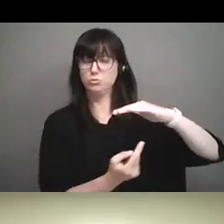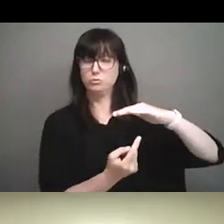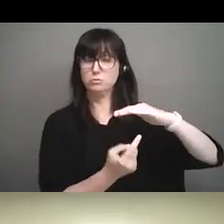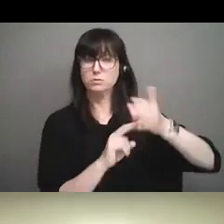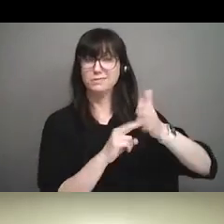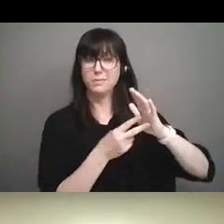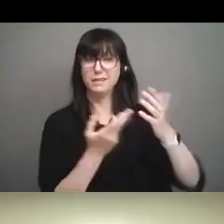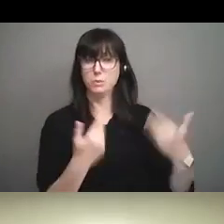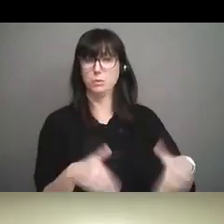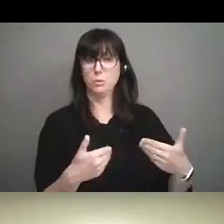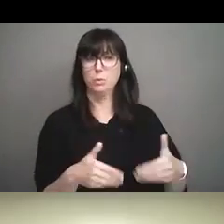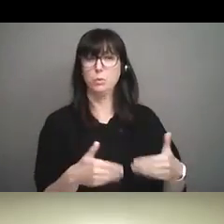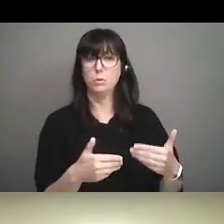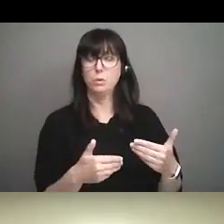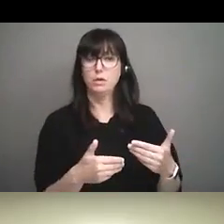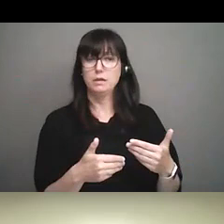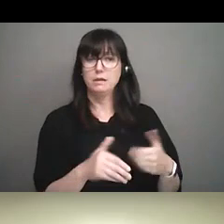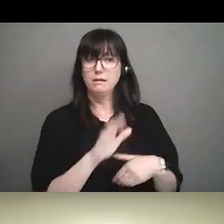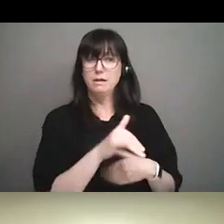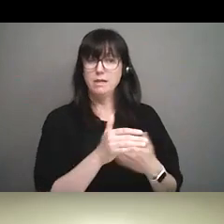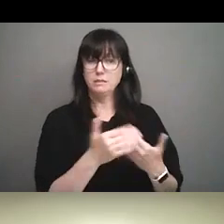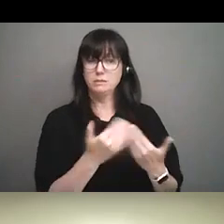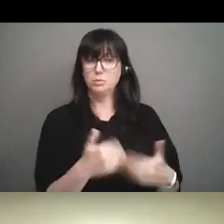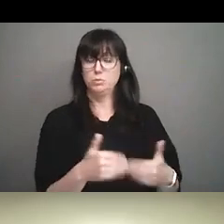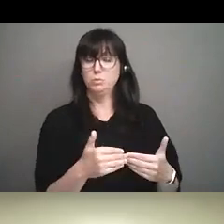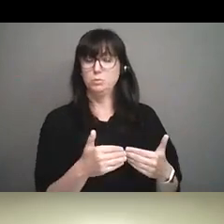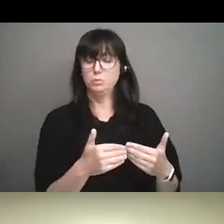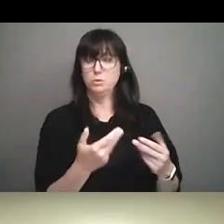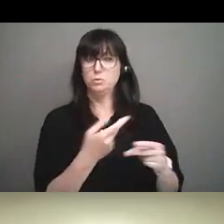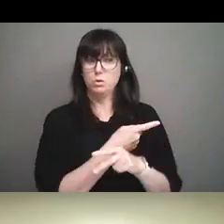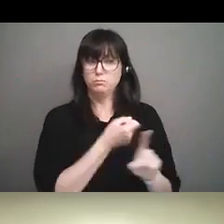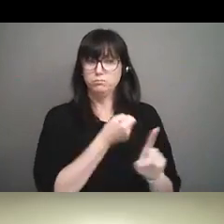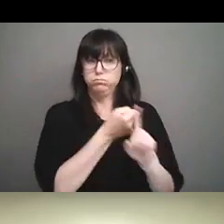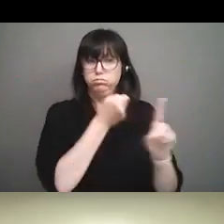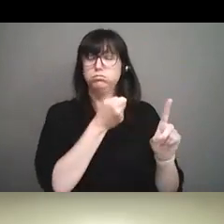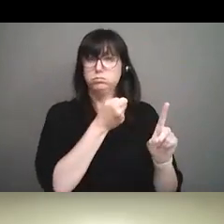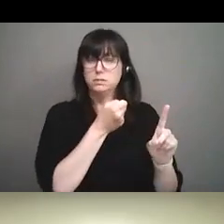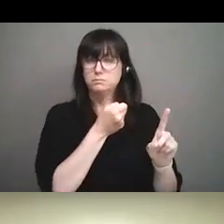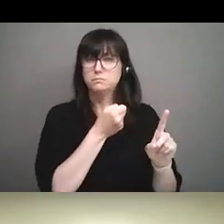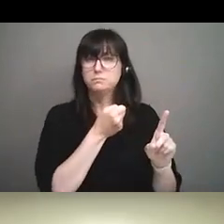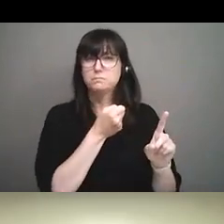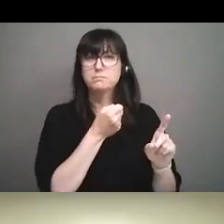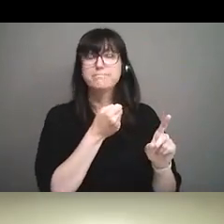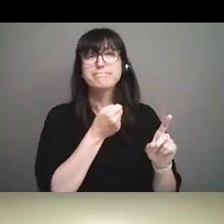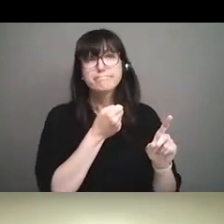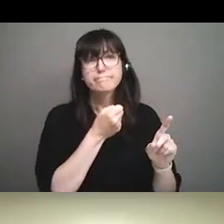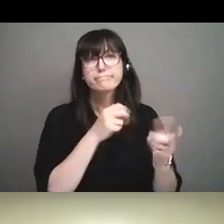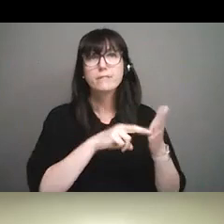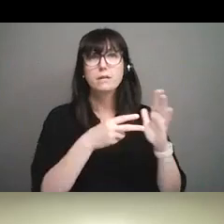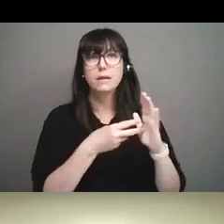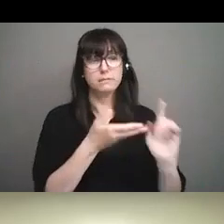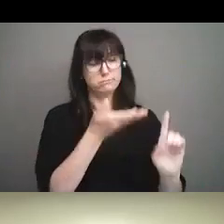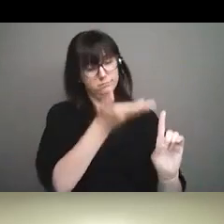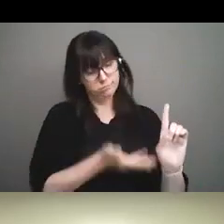objective, measurable, quantifiable aspect of the equation. In the sense we're talking about the